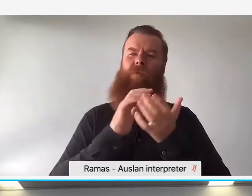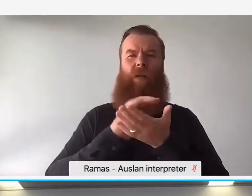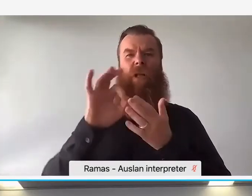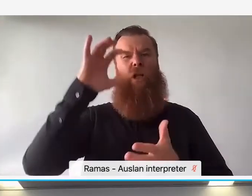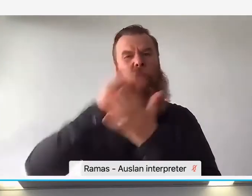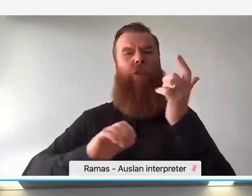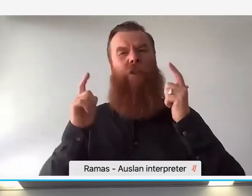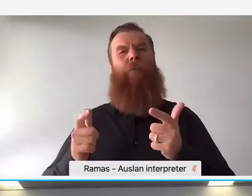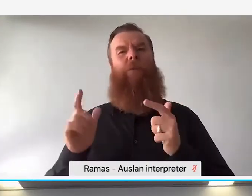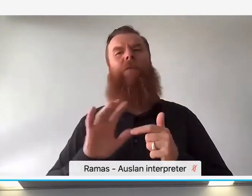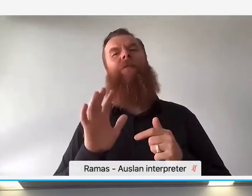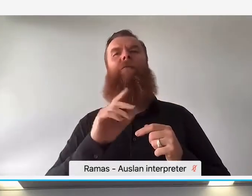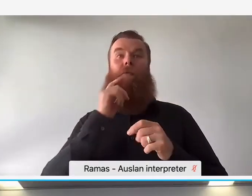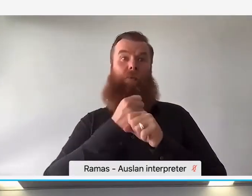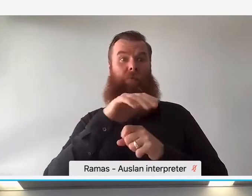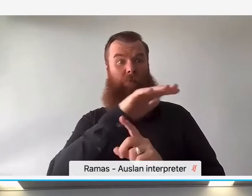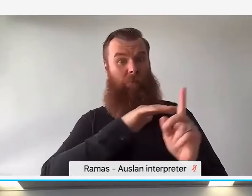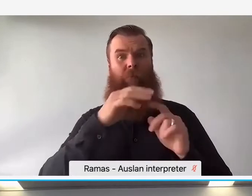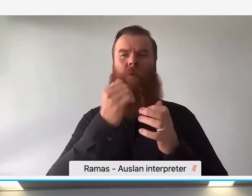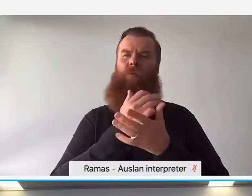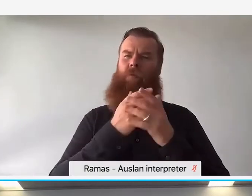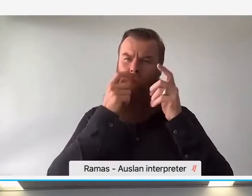activities to make sure this is occurring.